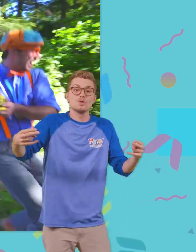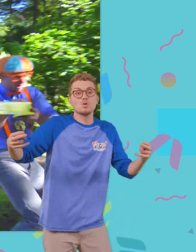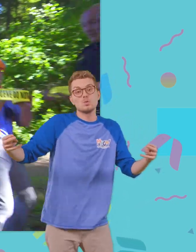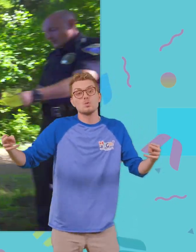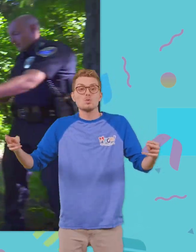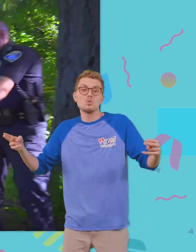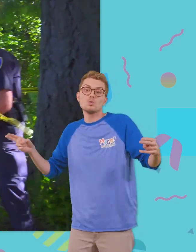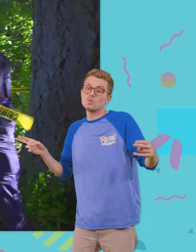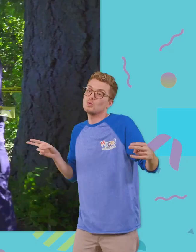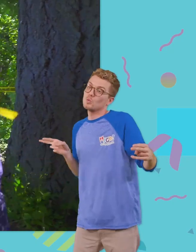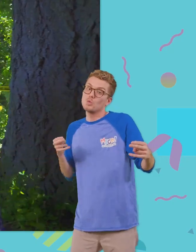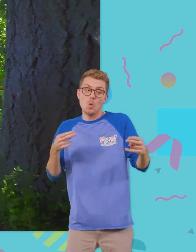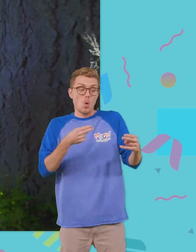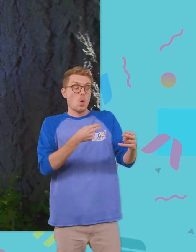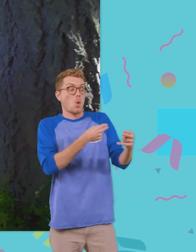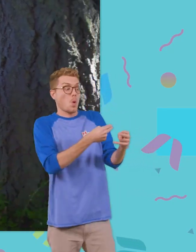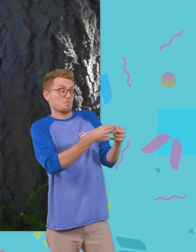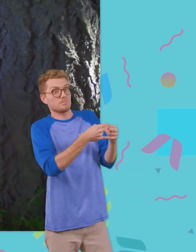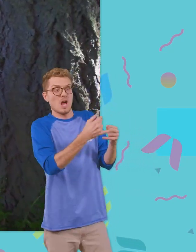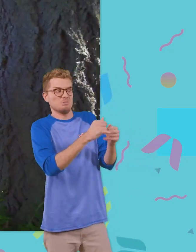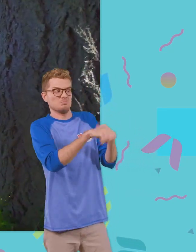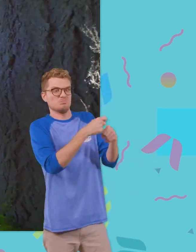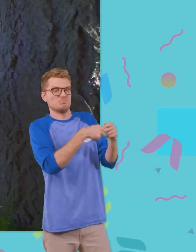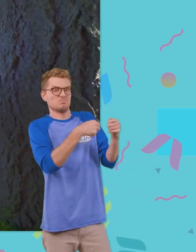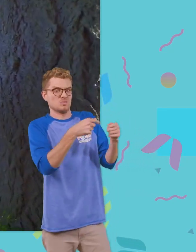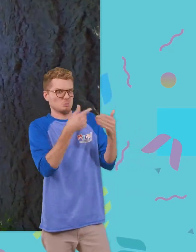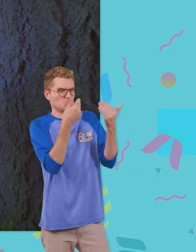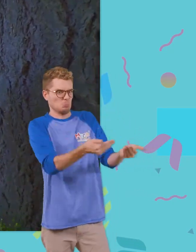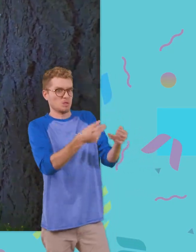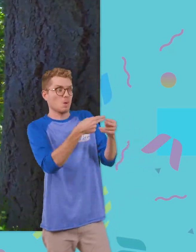Whoa! Here, here you go. That. And we can tie it off. Okay.